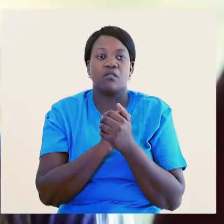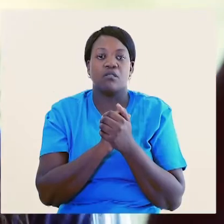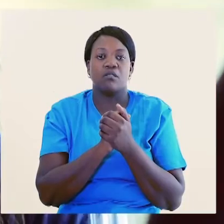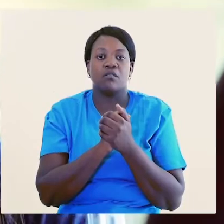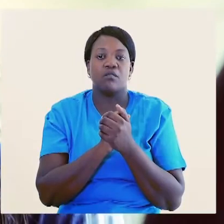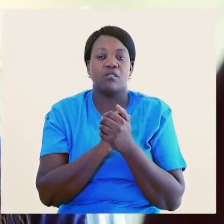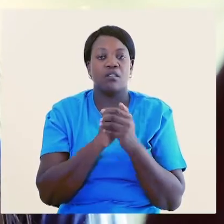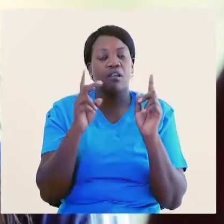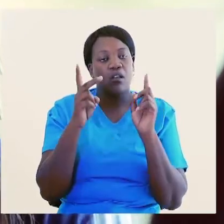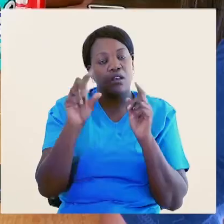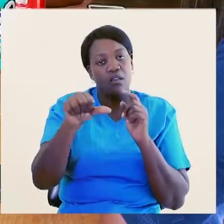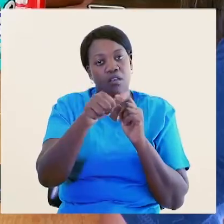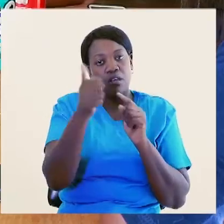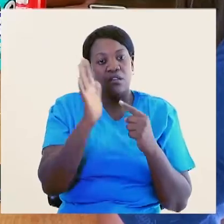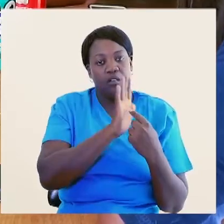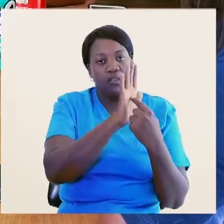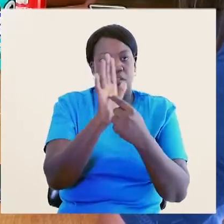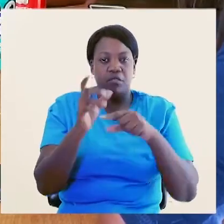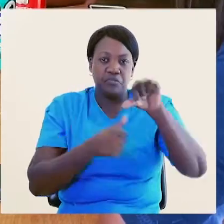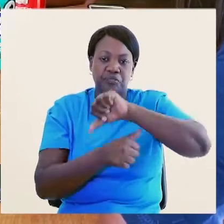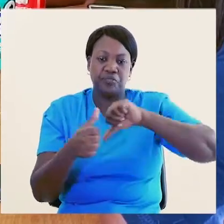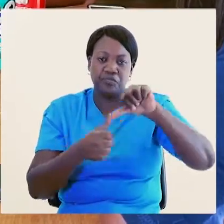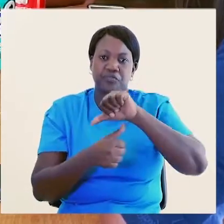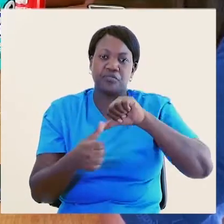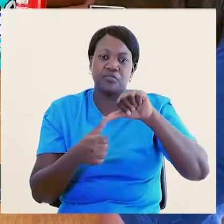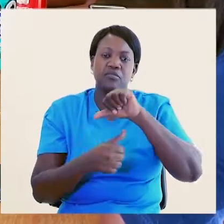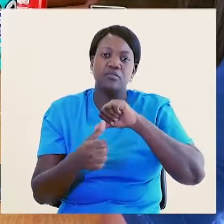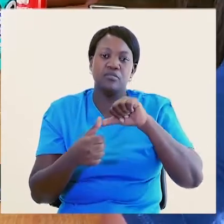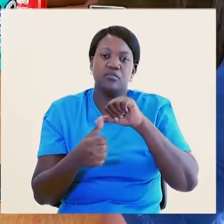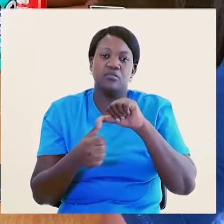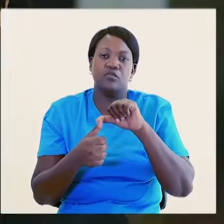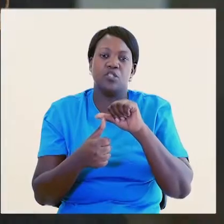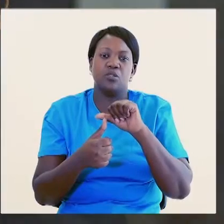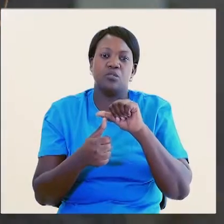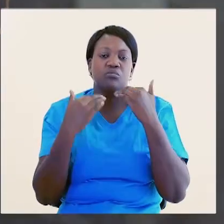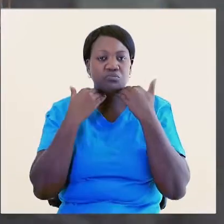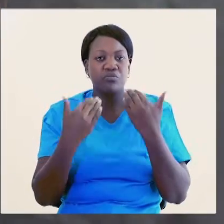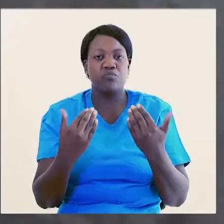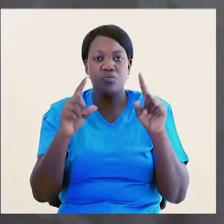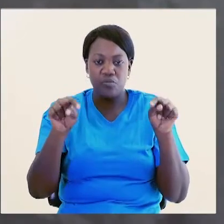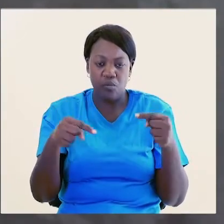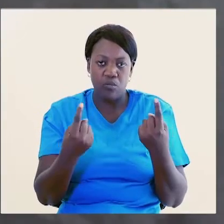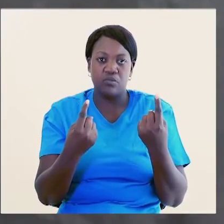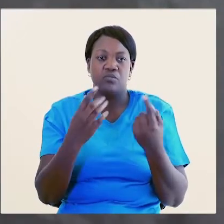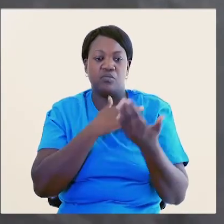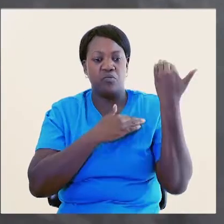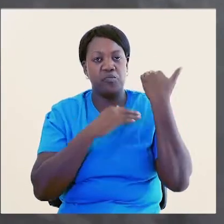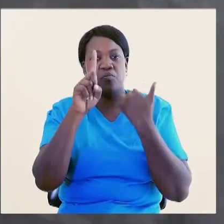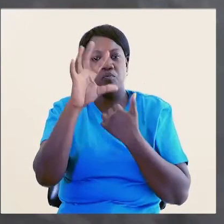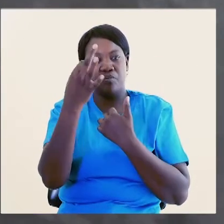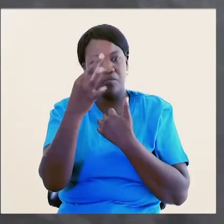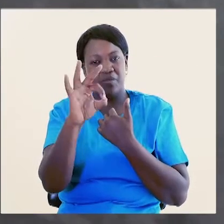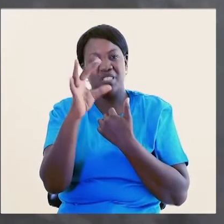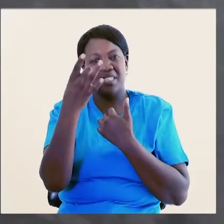see, another indicator of social well-being is basic needs. During the 1980s